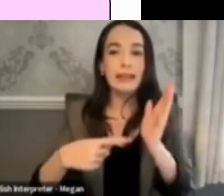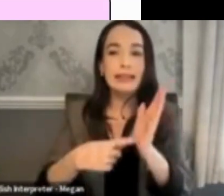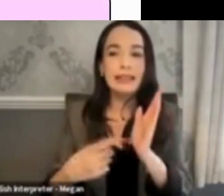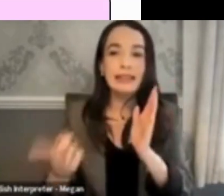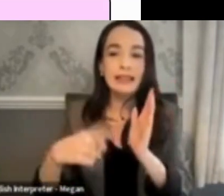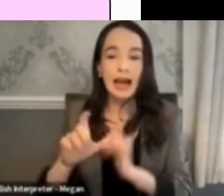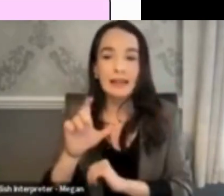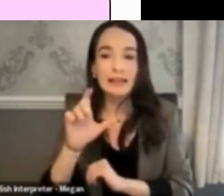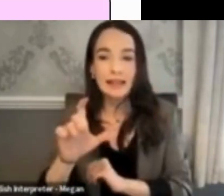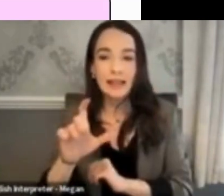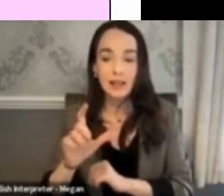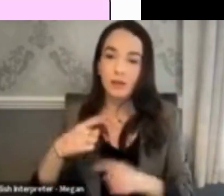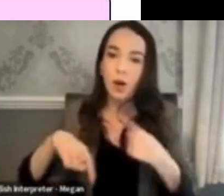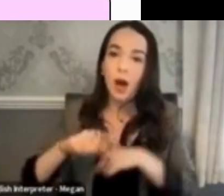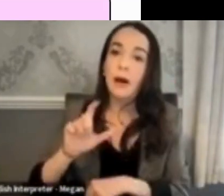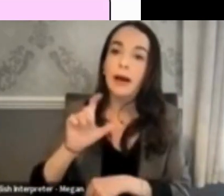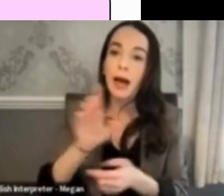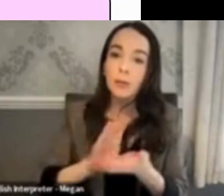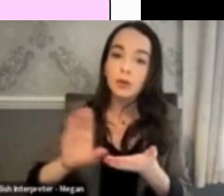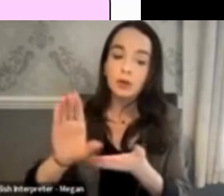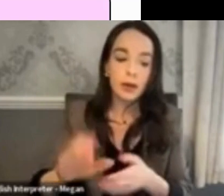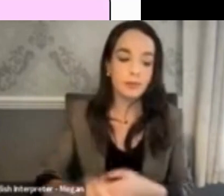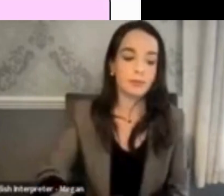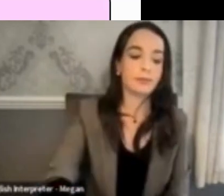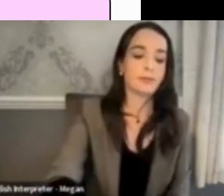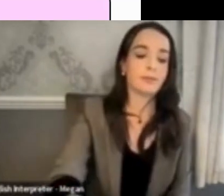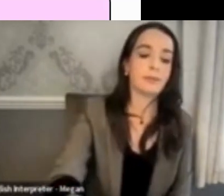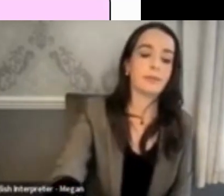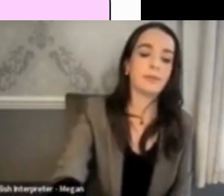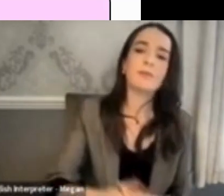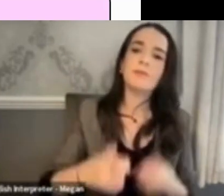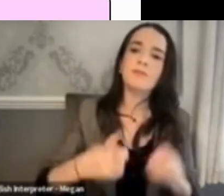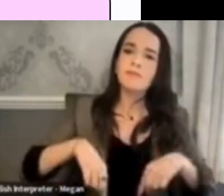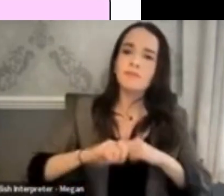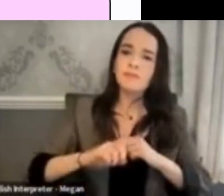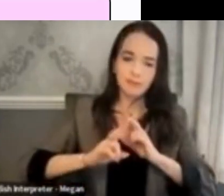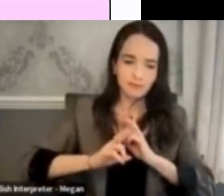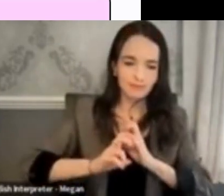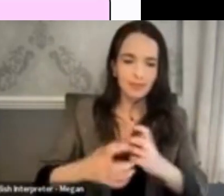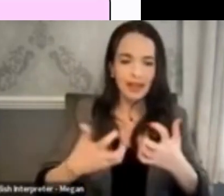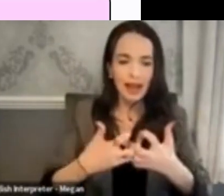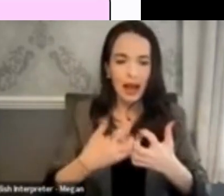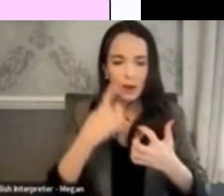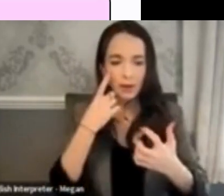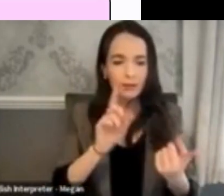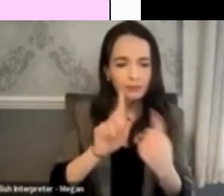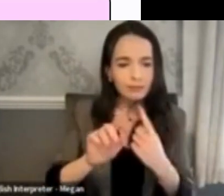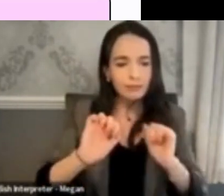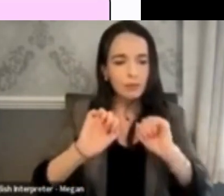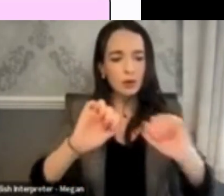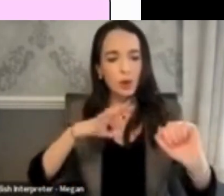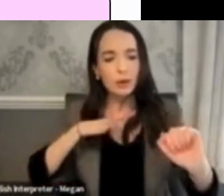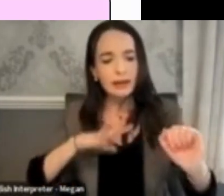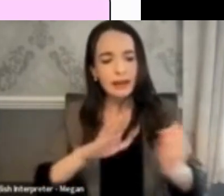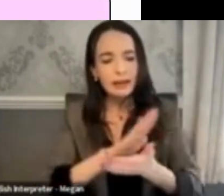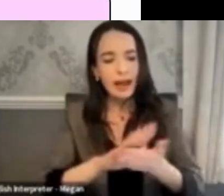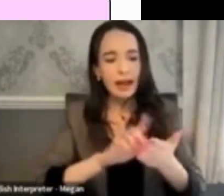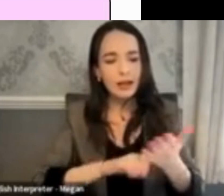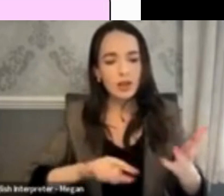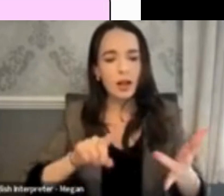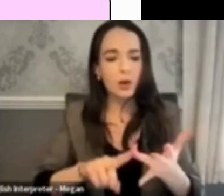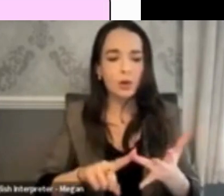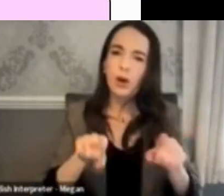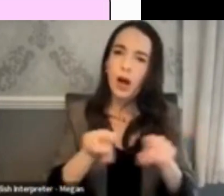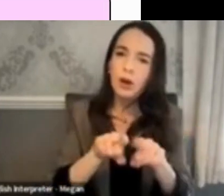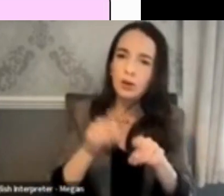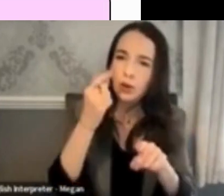We're continuing to explore how we can respond to the needs of HLOs during this period, and also respond to any specific challenges relating